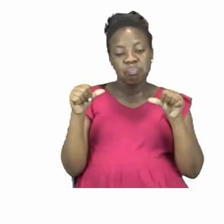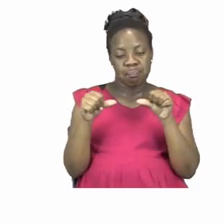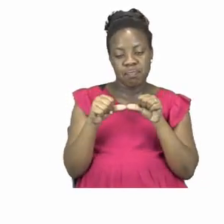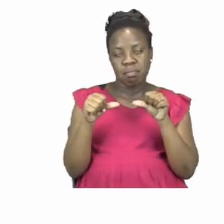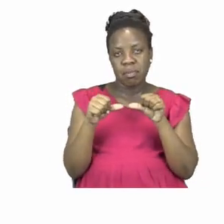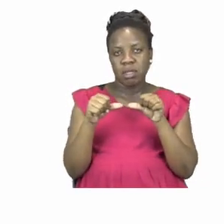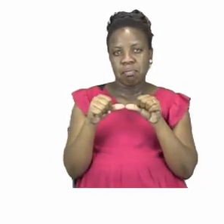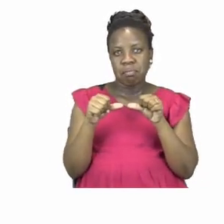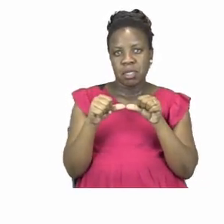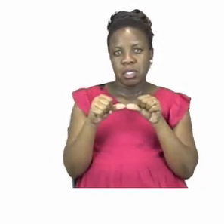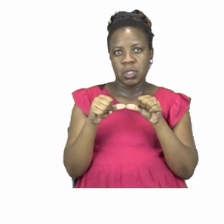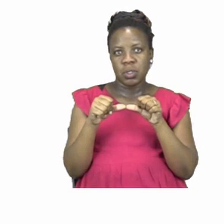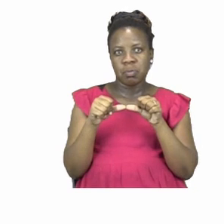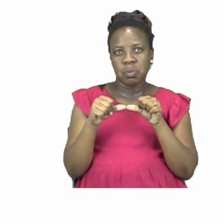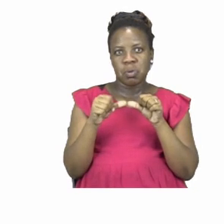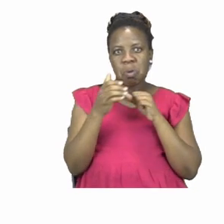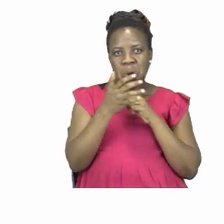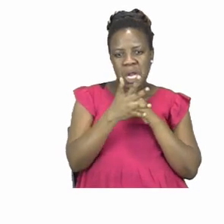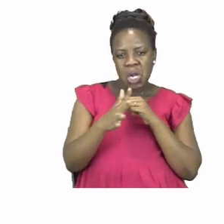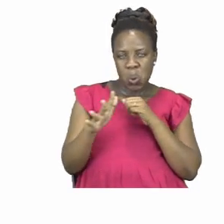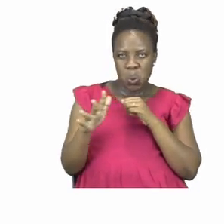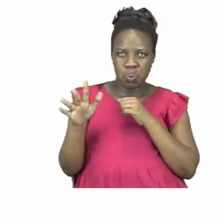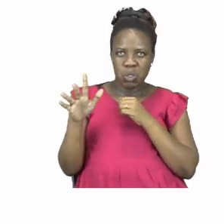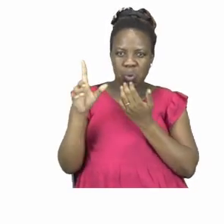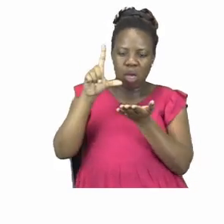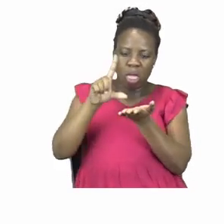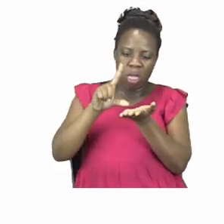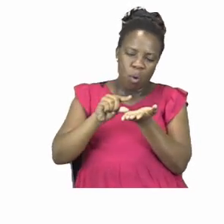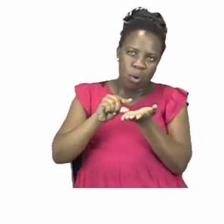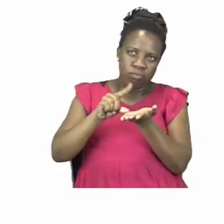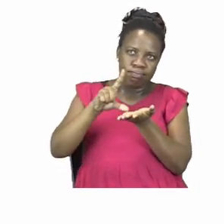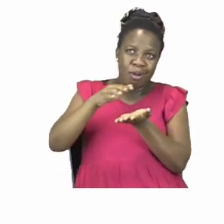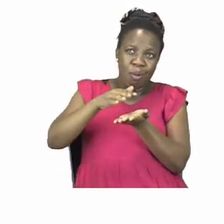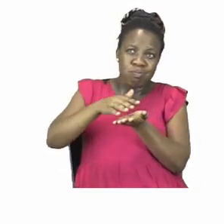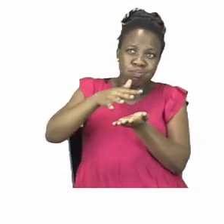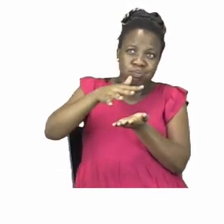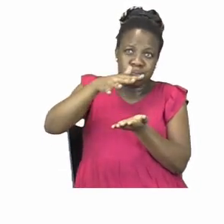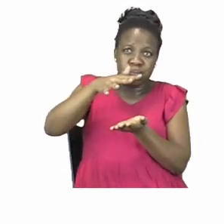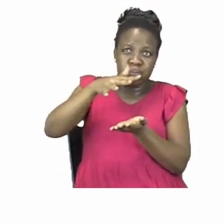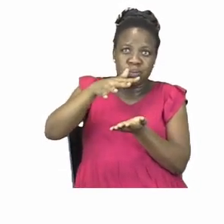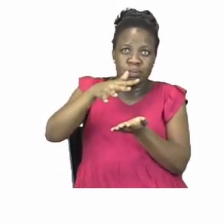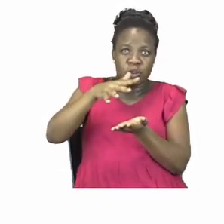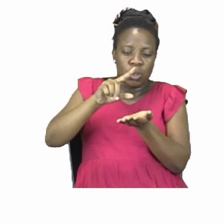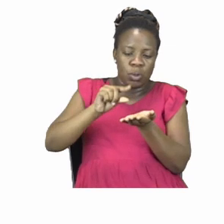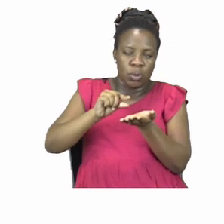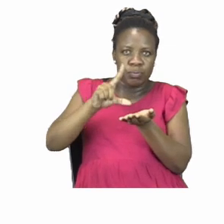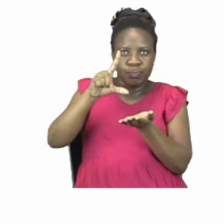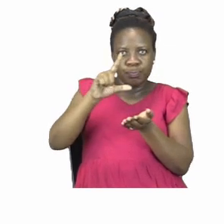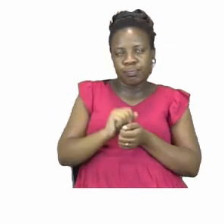Today's measurement is all about capacity. Now, the capacity units that we're going to be dealing with are liters